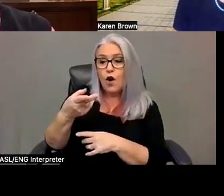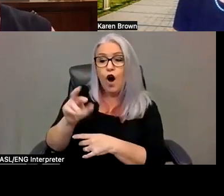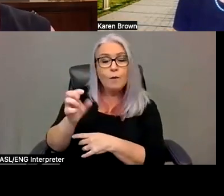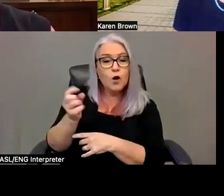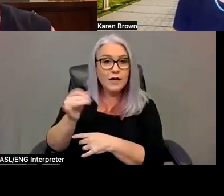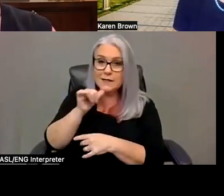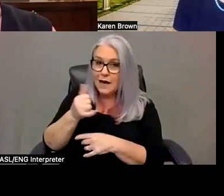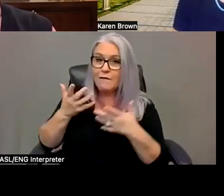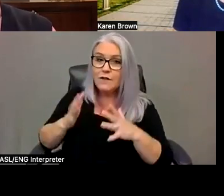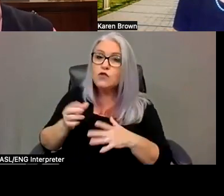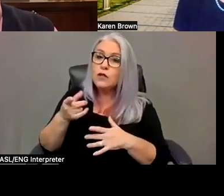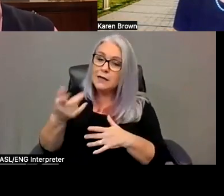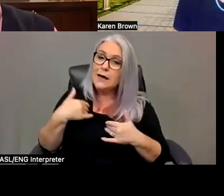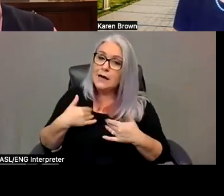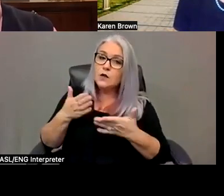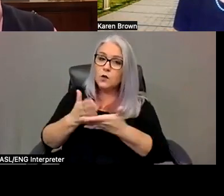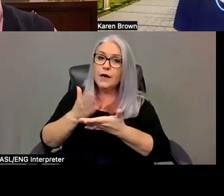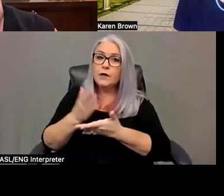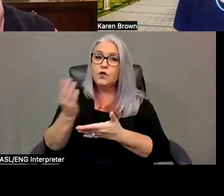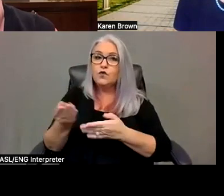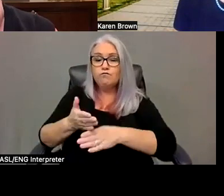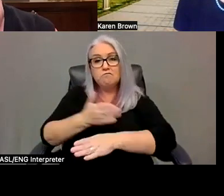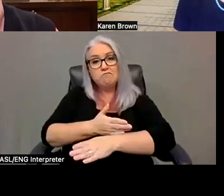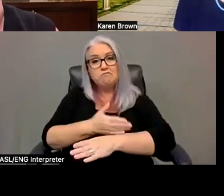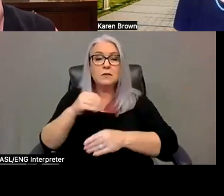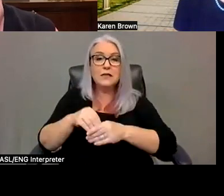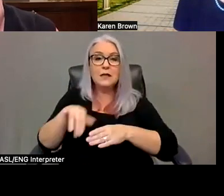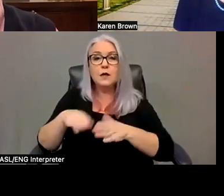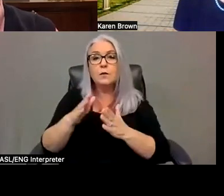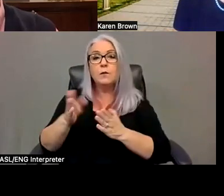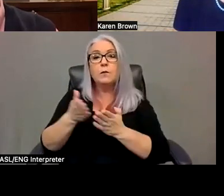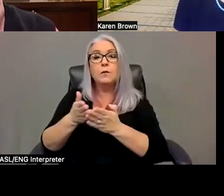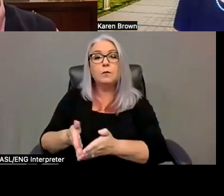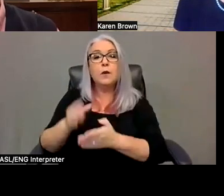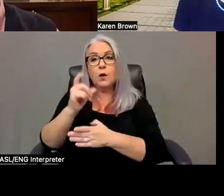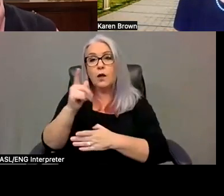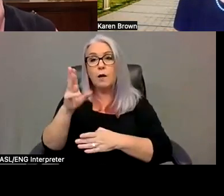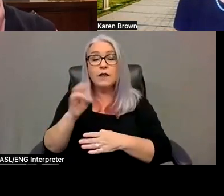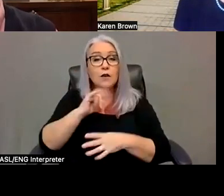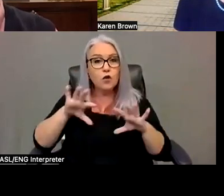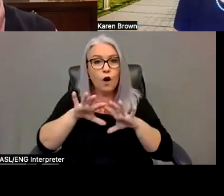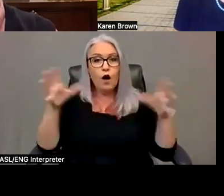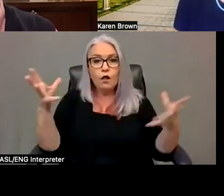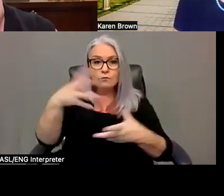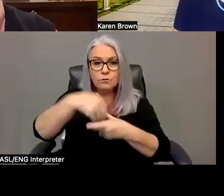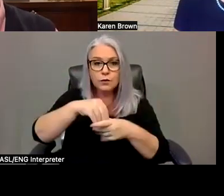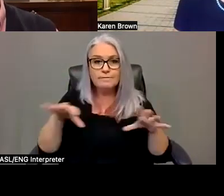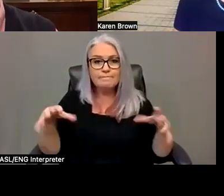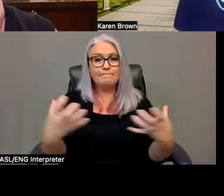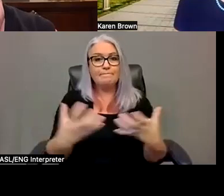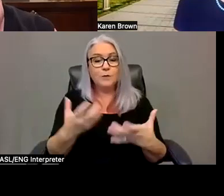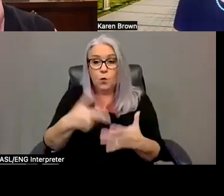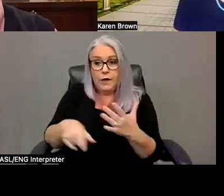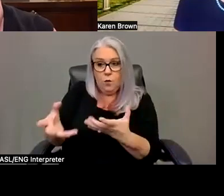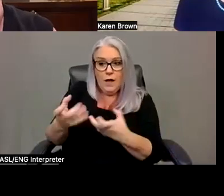develop the Tarrytown Boat Club. Somebody should get him in a room and look at a holistic approach of what he wants to do, what he can do